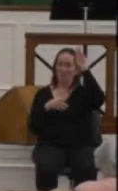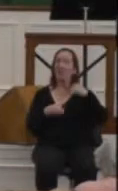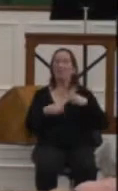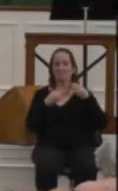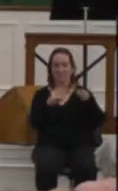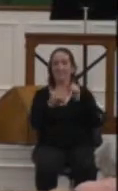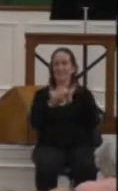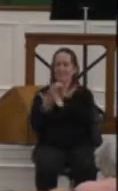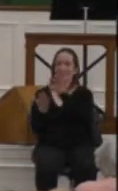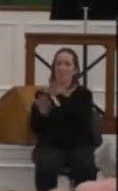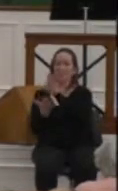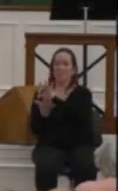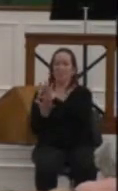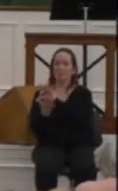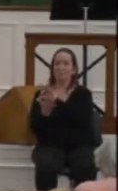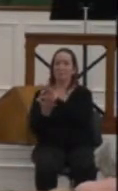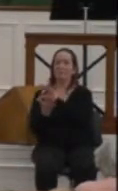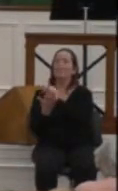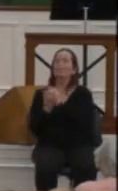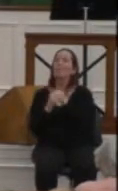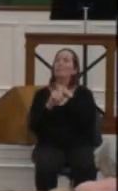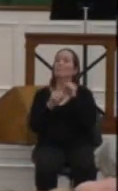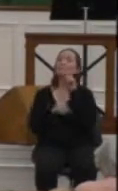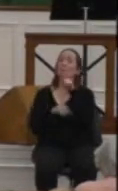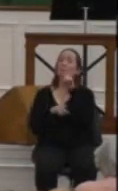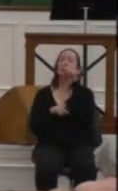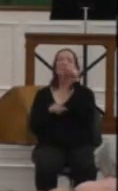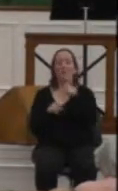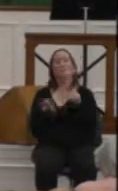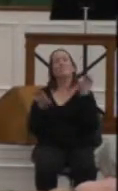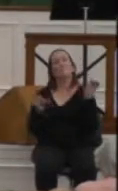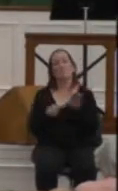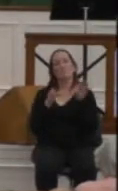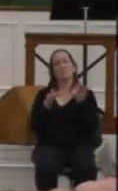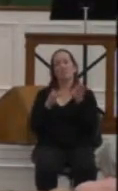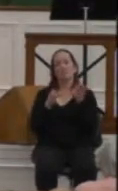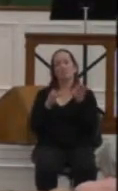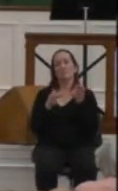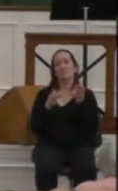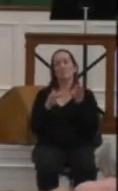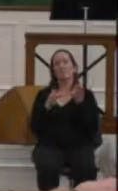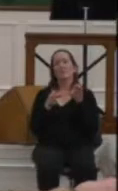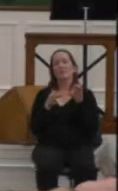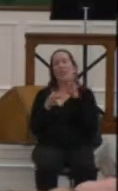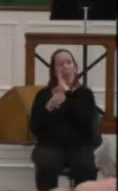it, but you have to take action in belief.